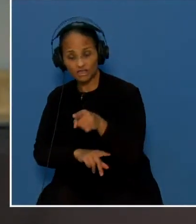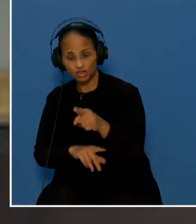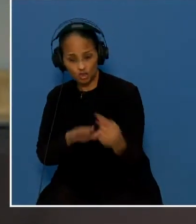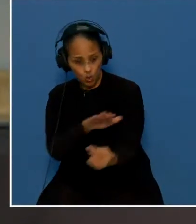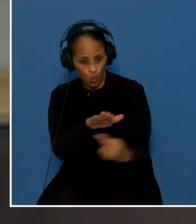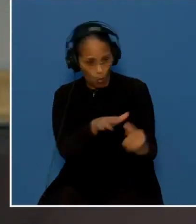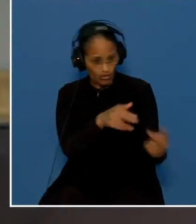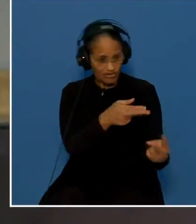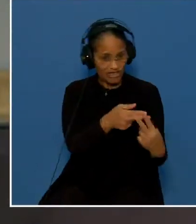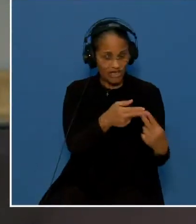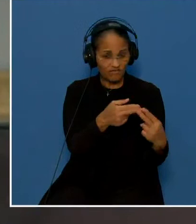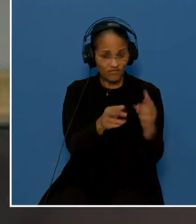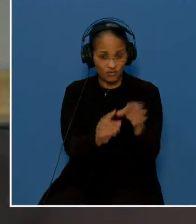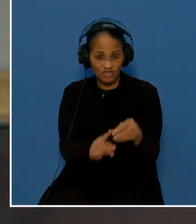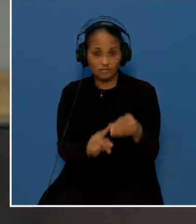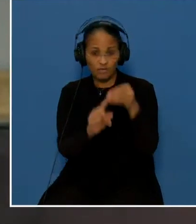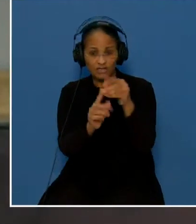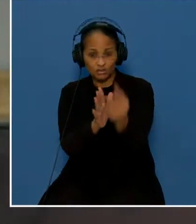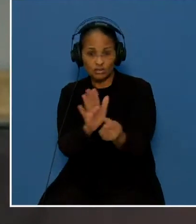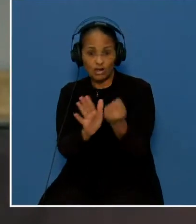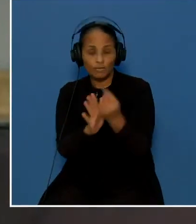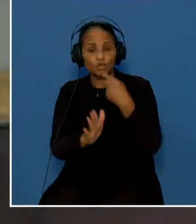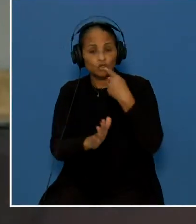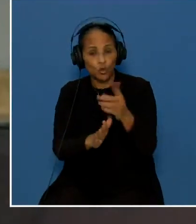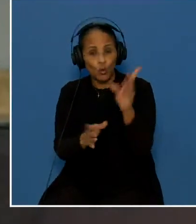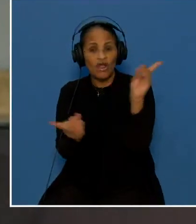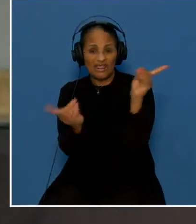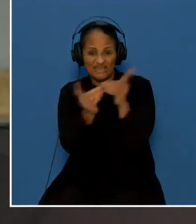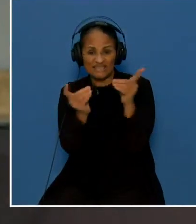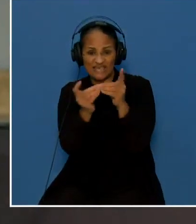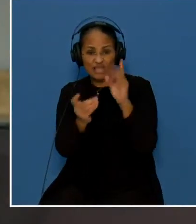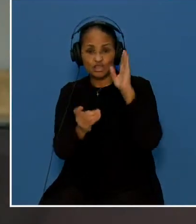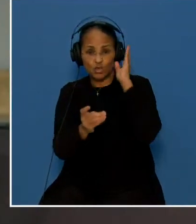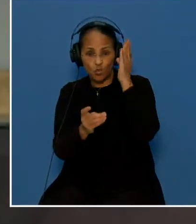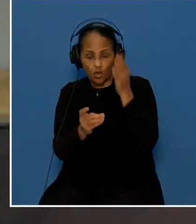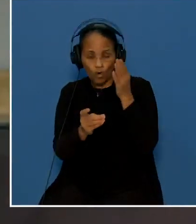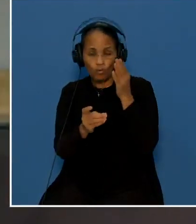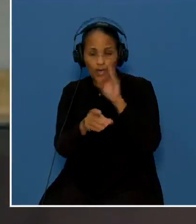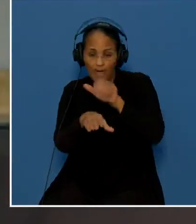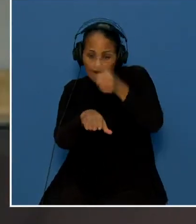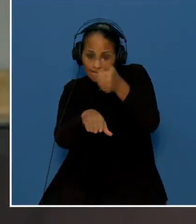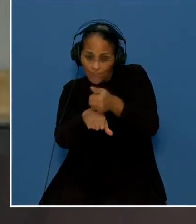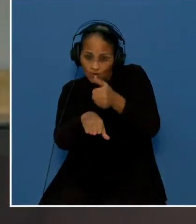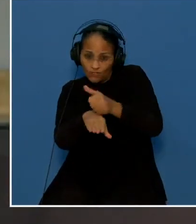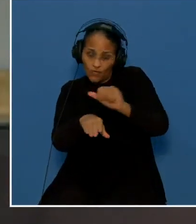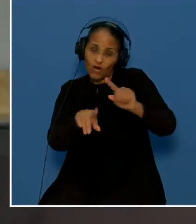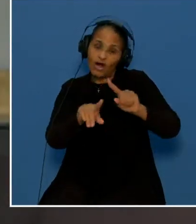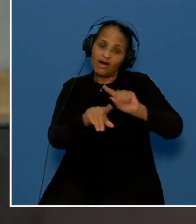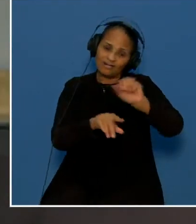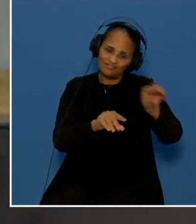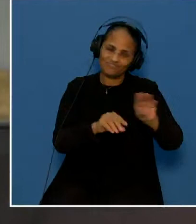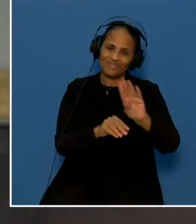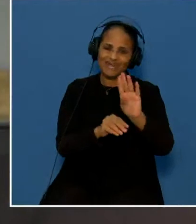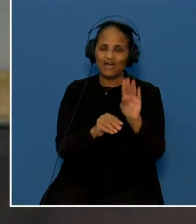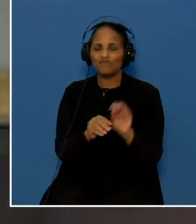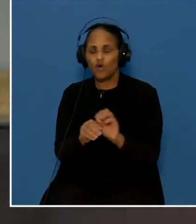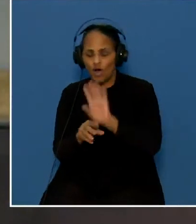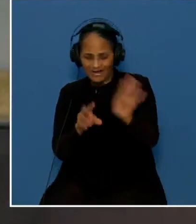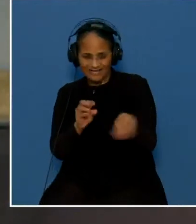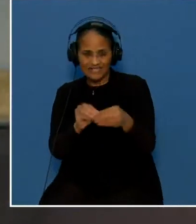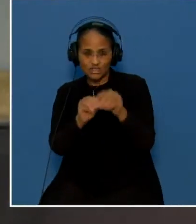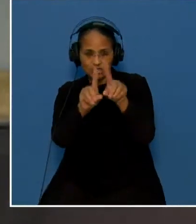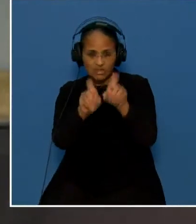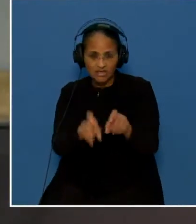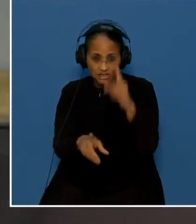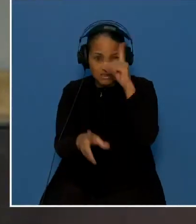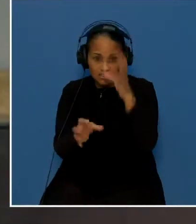specific period, you are told the date that you will be booked for another test so that the public health officers can make a